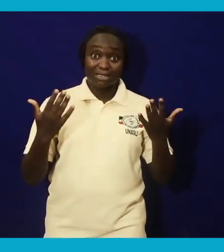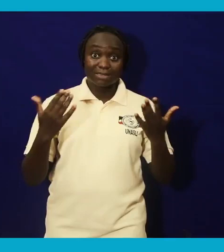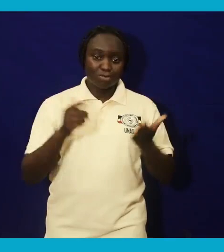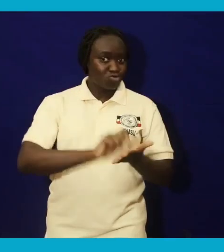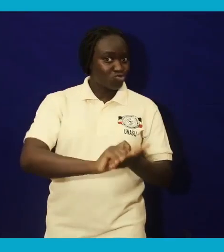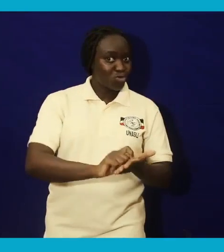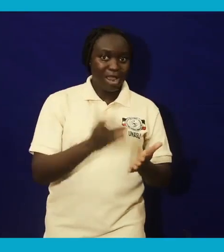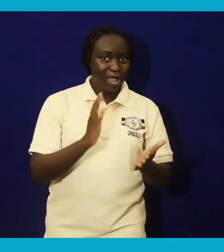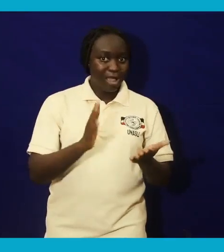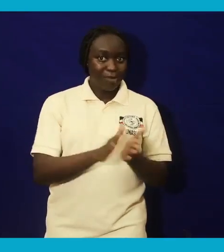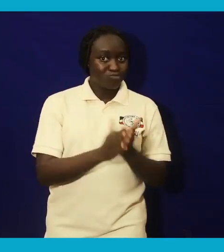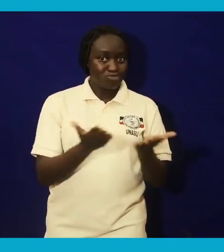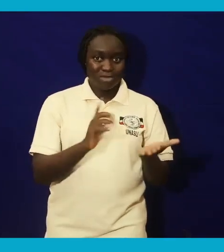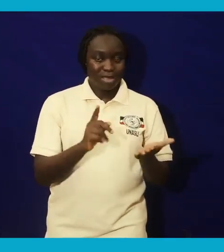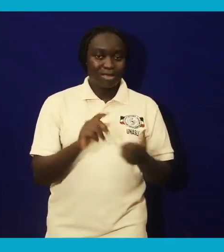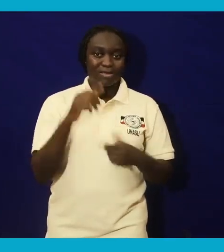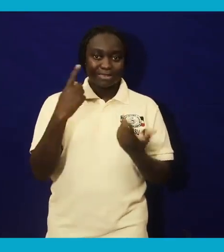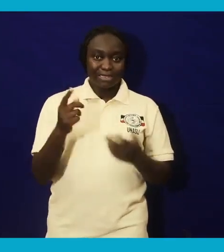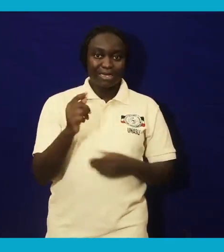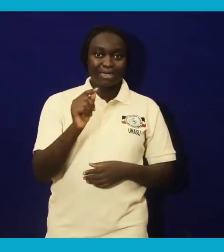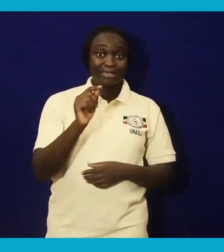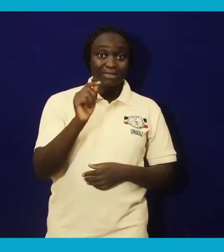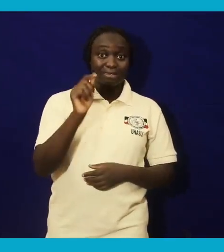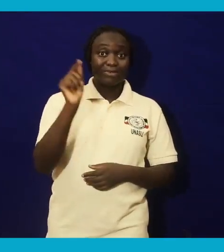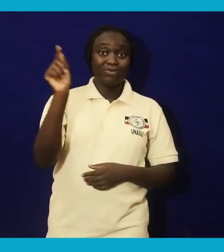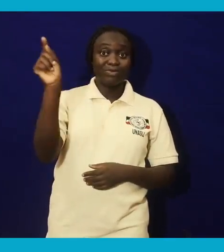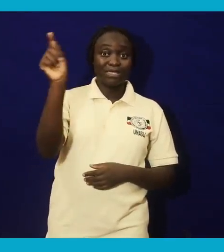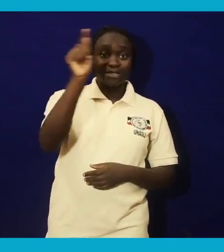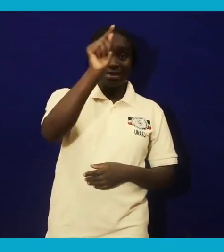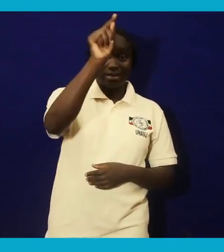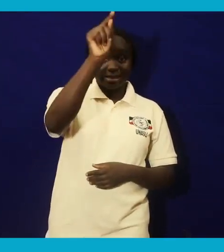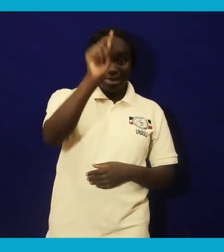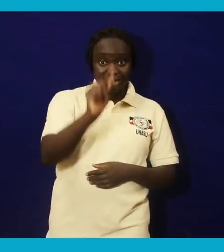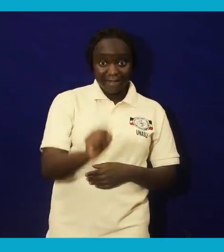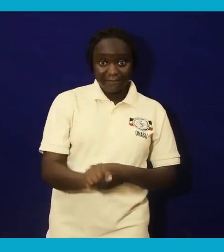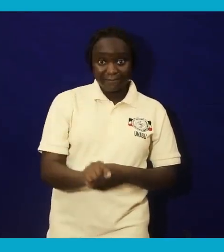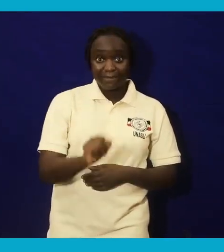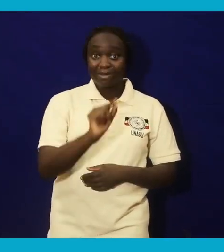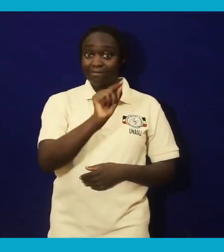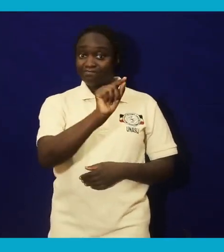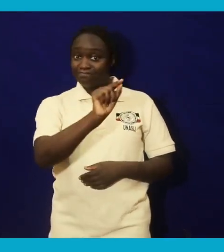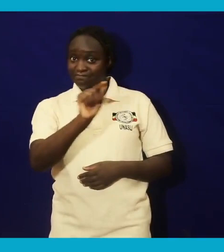we start F.